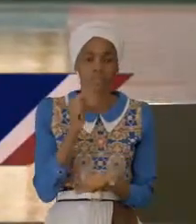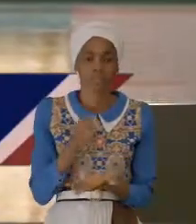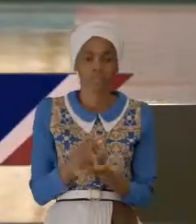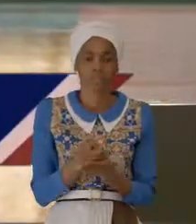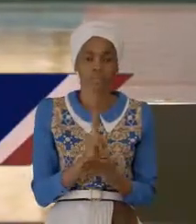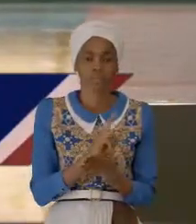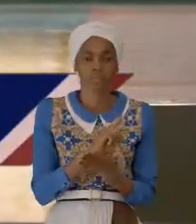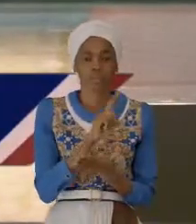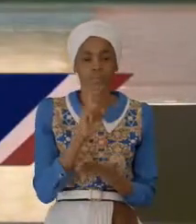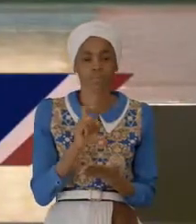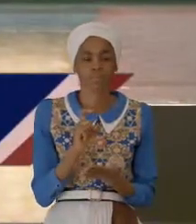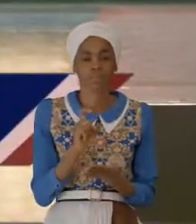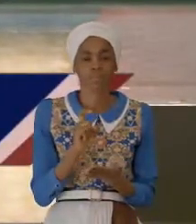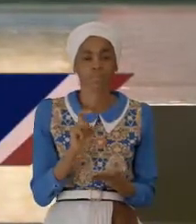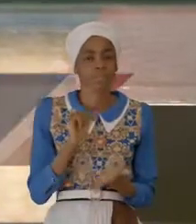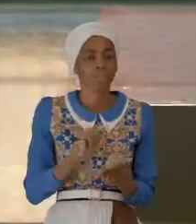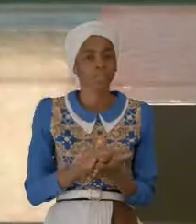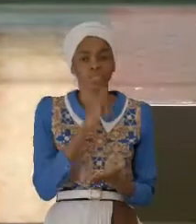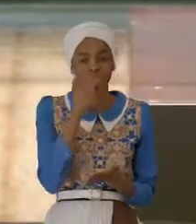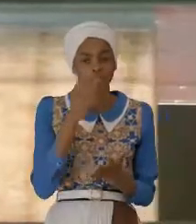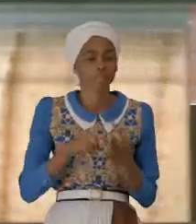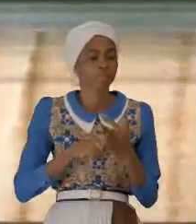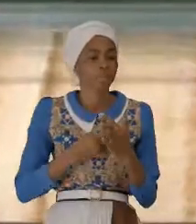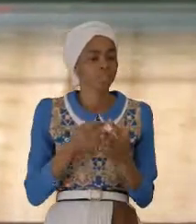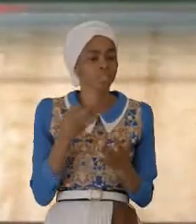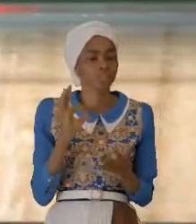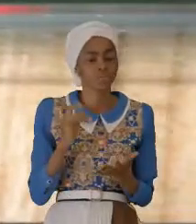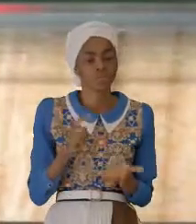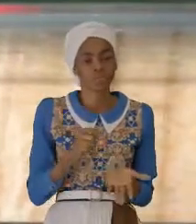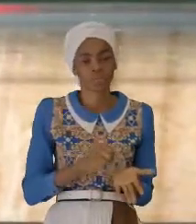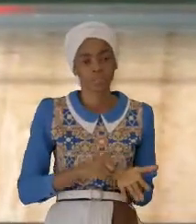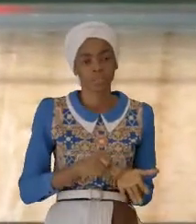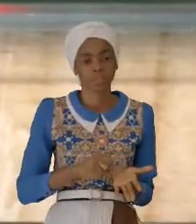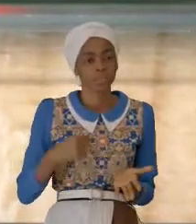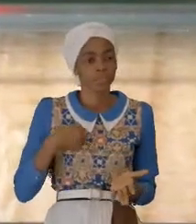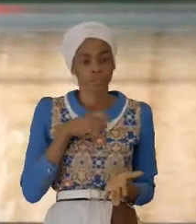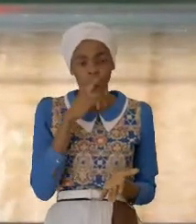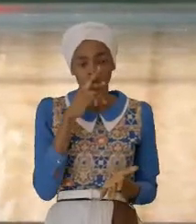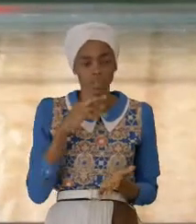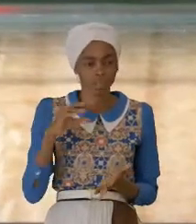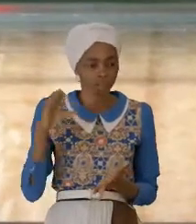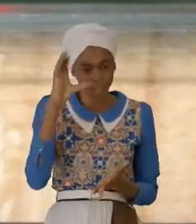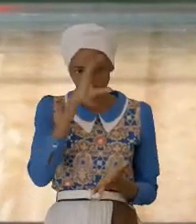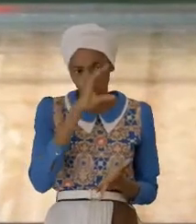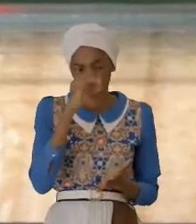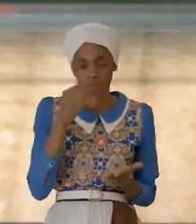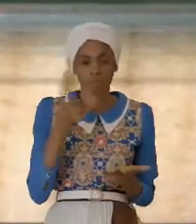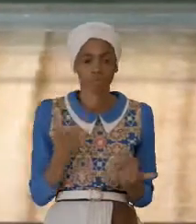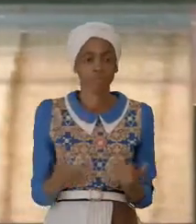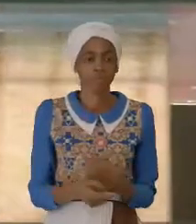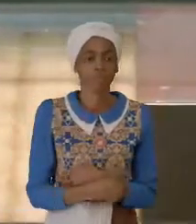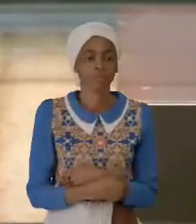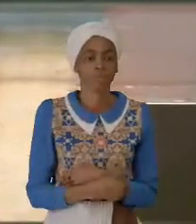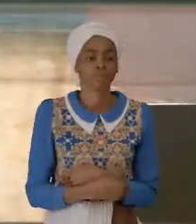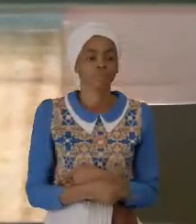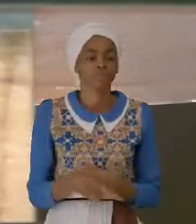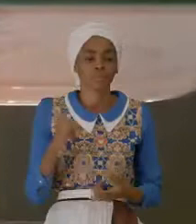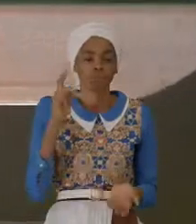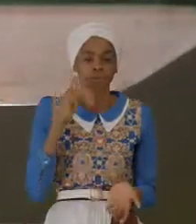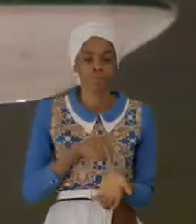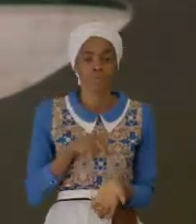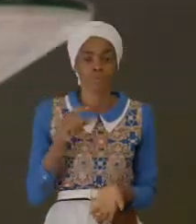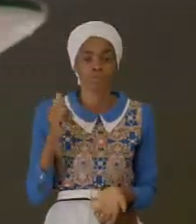truth that's the beginning of the passage we're looking at today Paul the Apostle